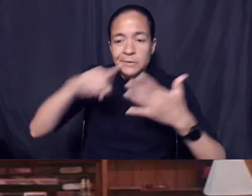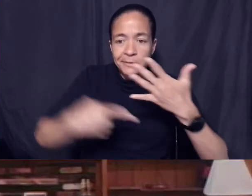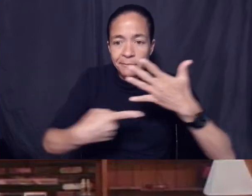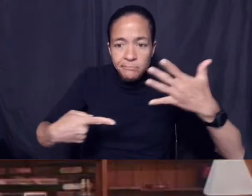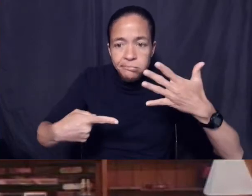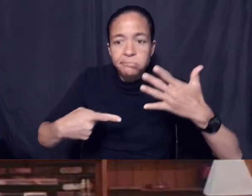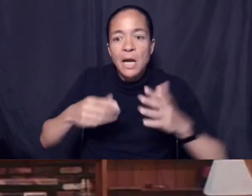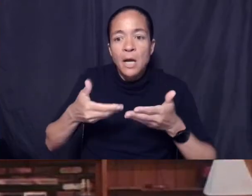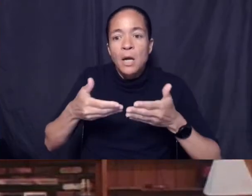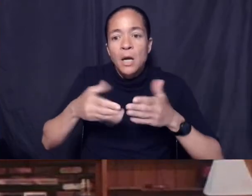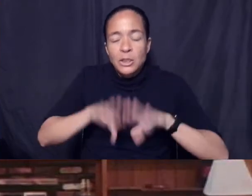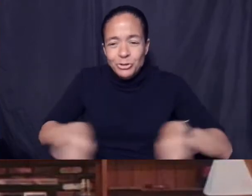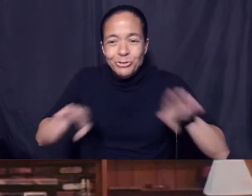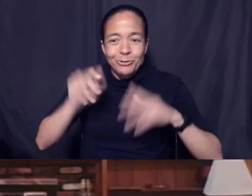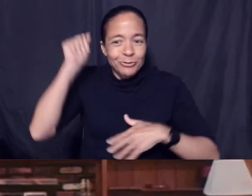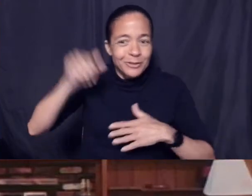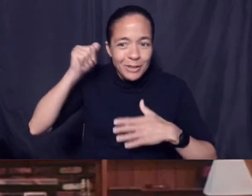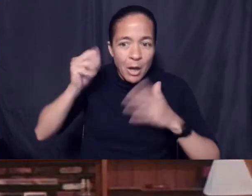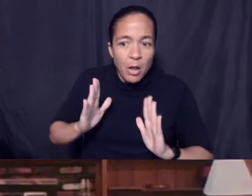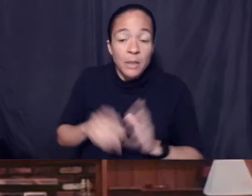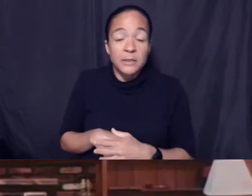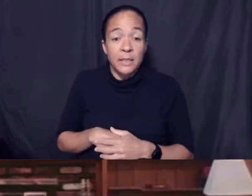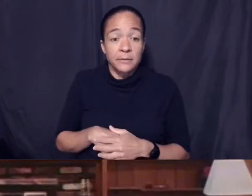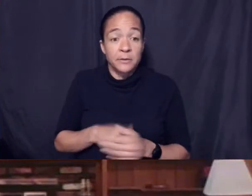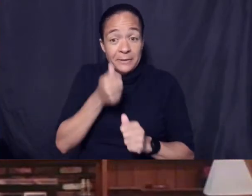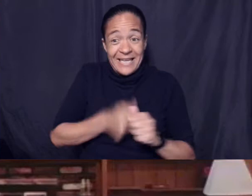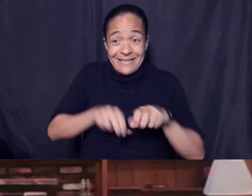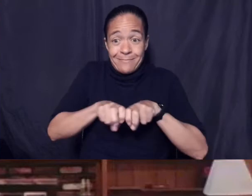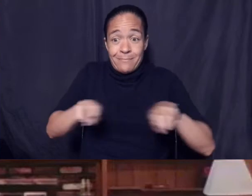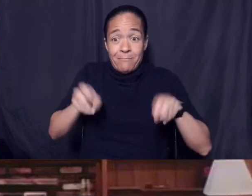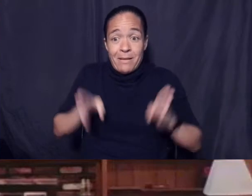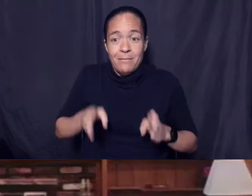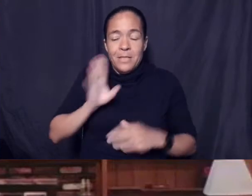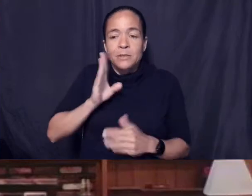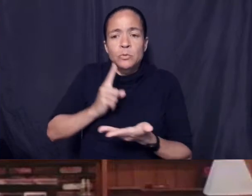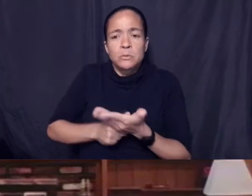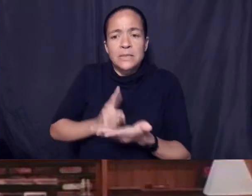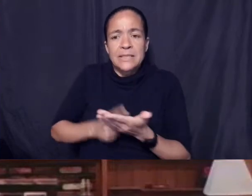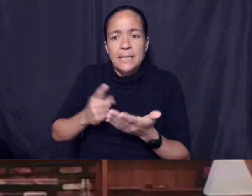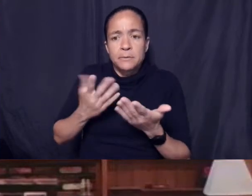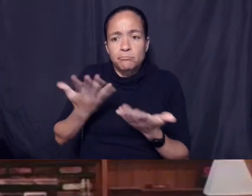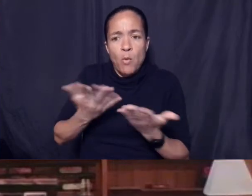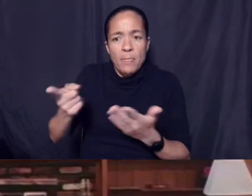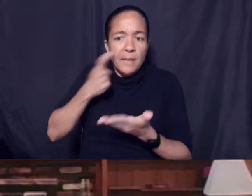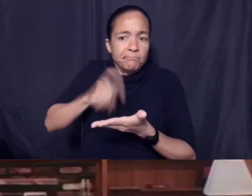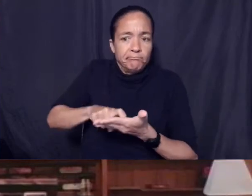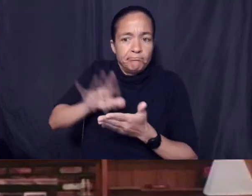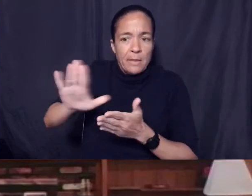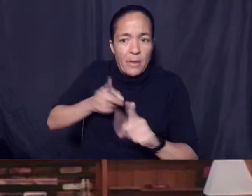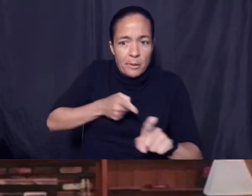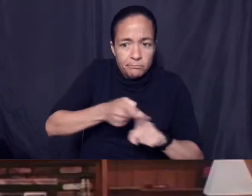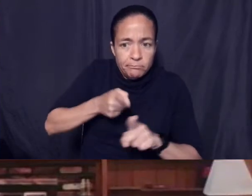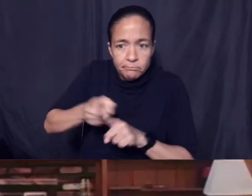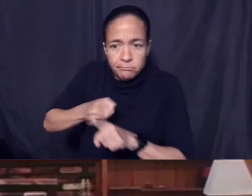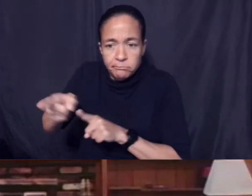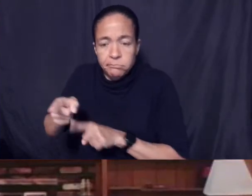they will discuss the CMV effects that they see in their particular areas of specialty. The second part of the webinar will